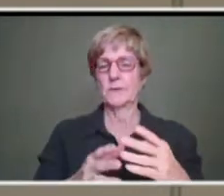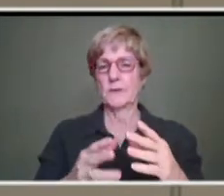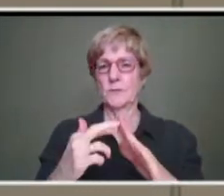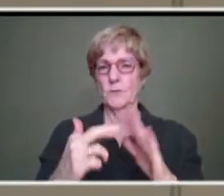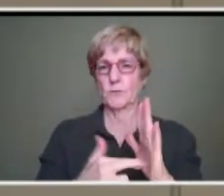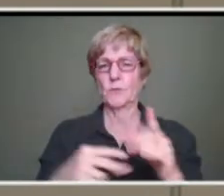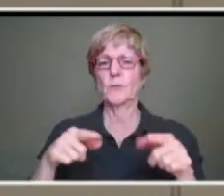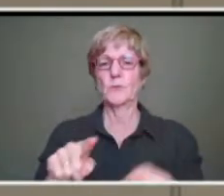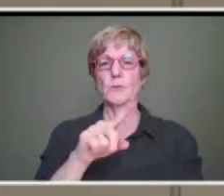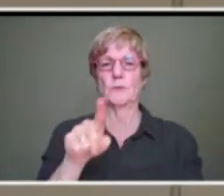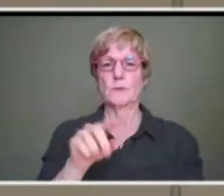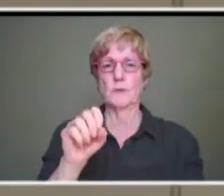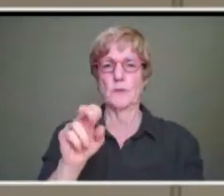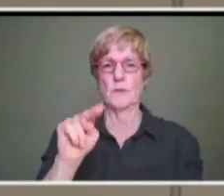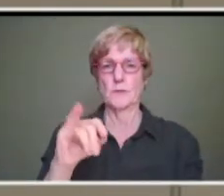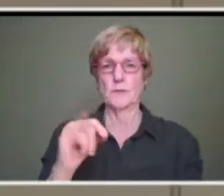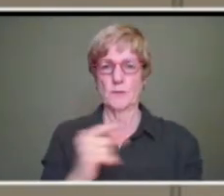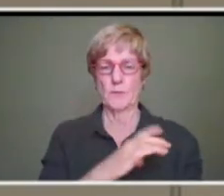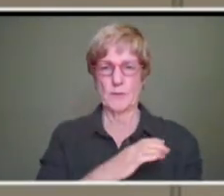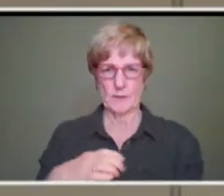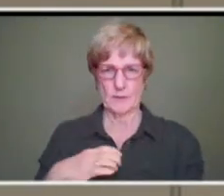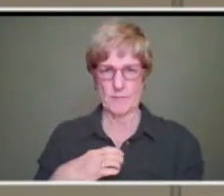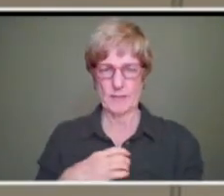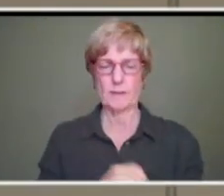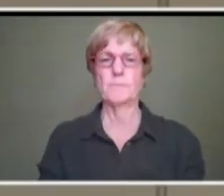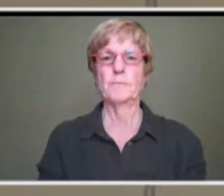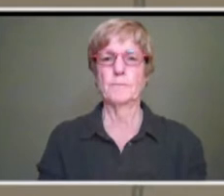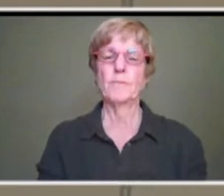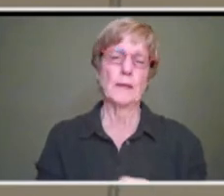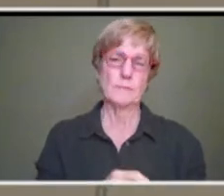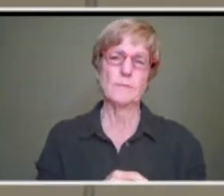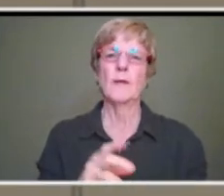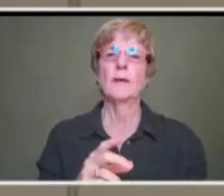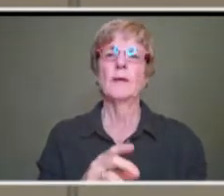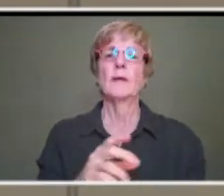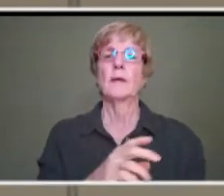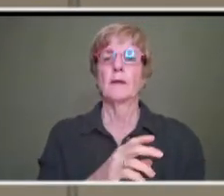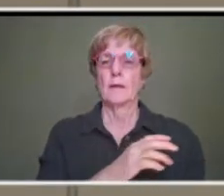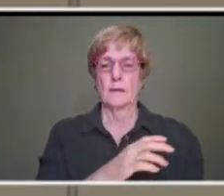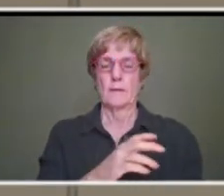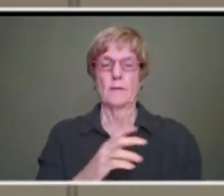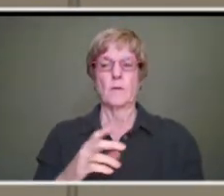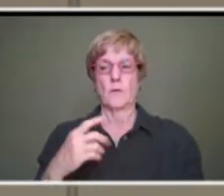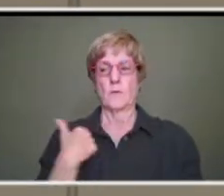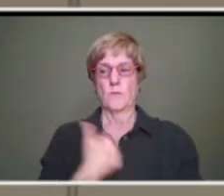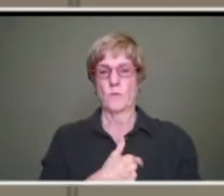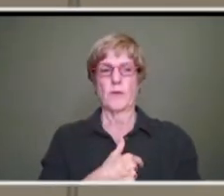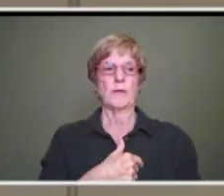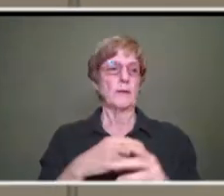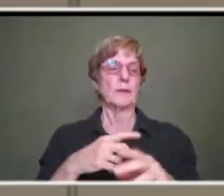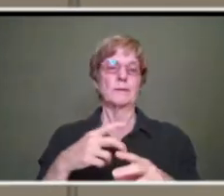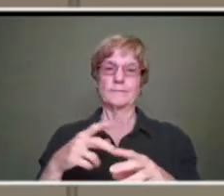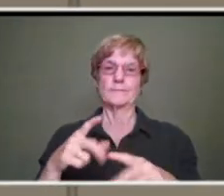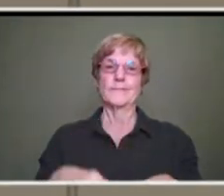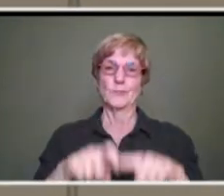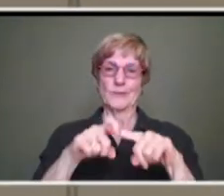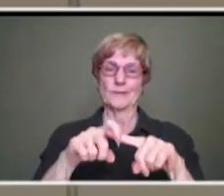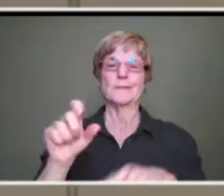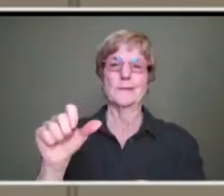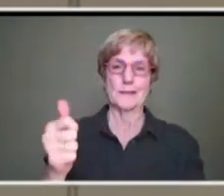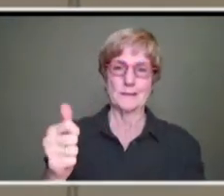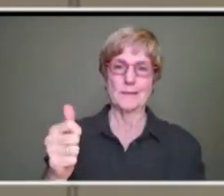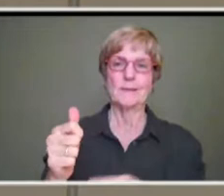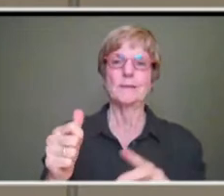committee um excuse me during zoning meetings the city council May recess long zoning meetings at 10 10 p.m